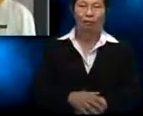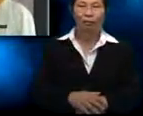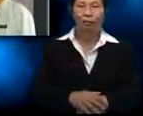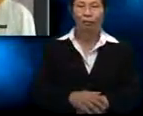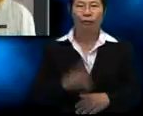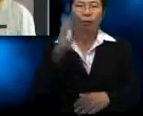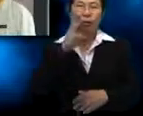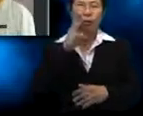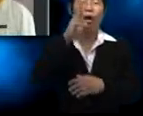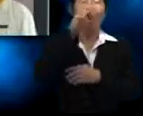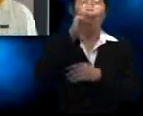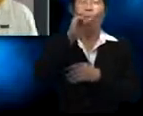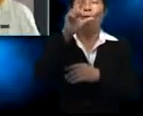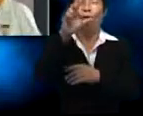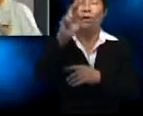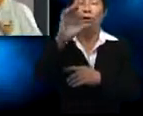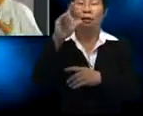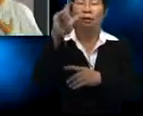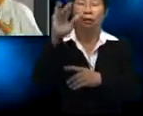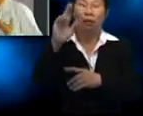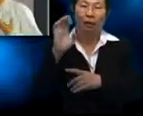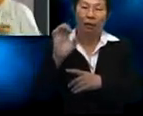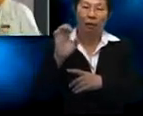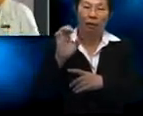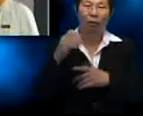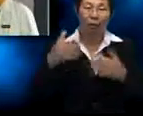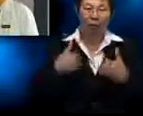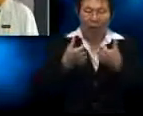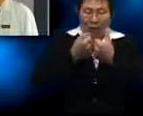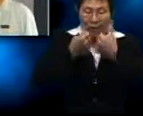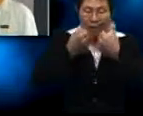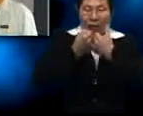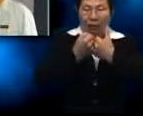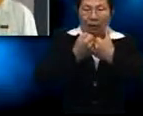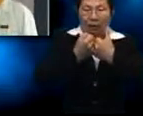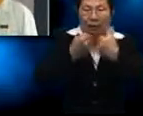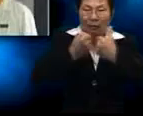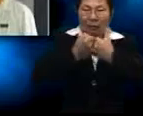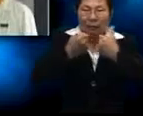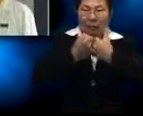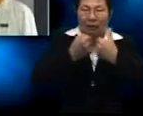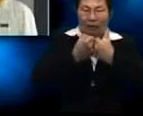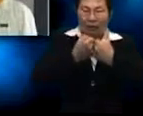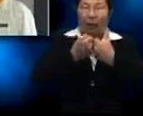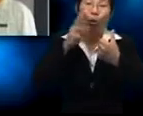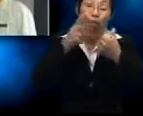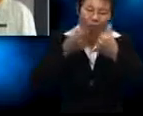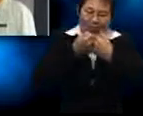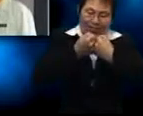Okay, water molecules have cohesive forces. They attract one